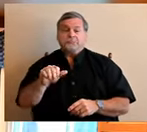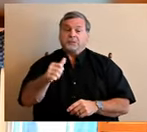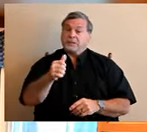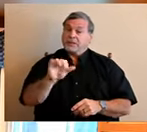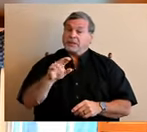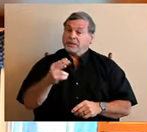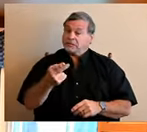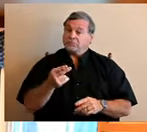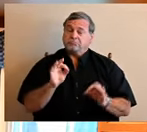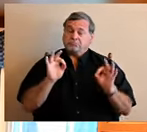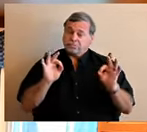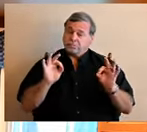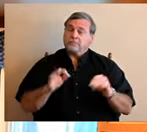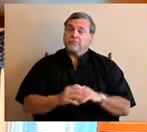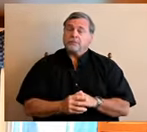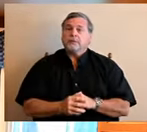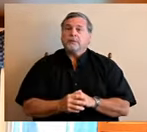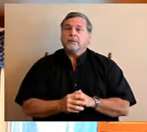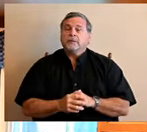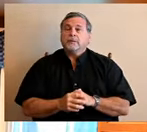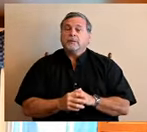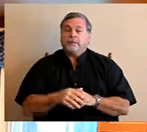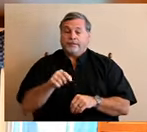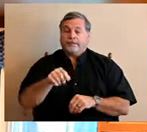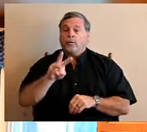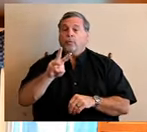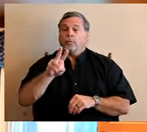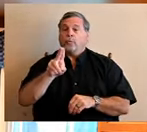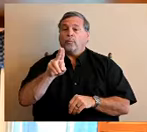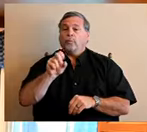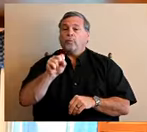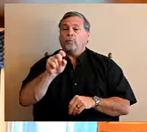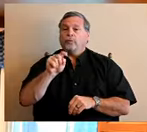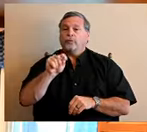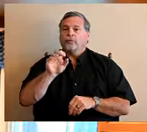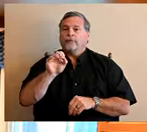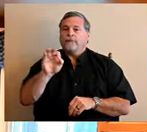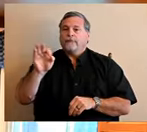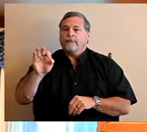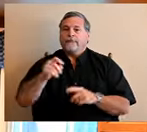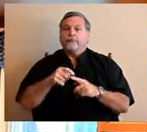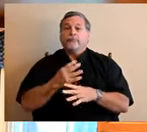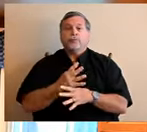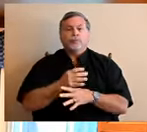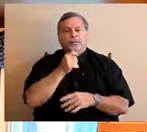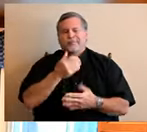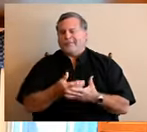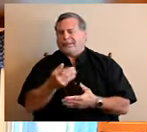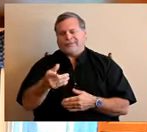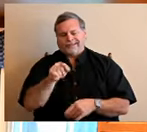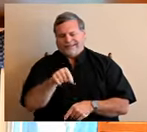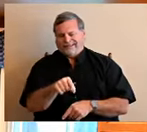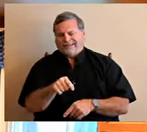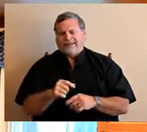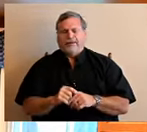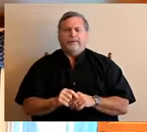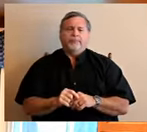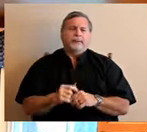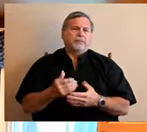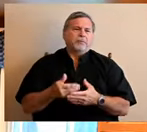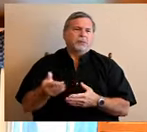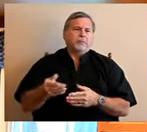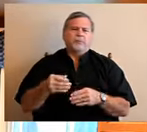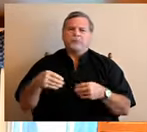most people. This is a Wüsthof. It's out of Germany. But again, you don't have to buy one this caliber. You can buy one at one of your local